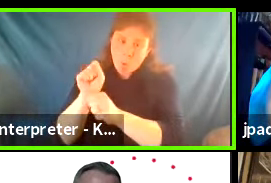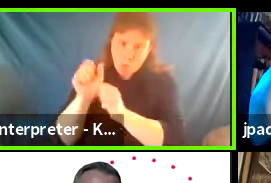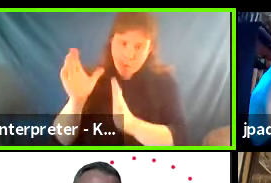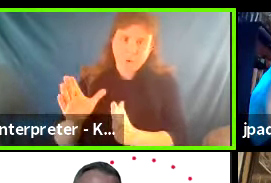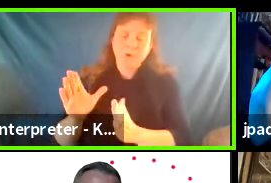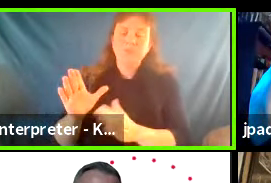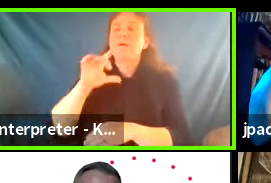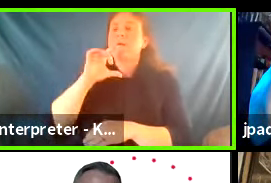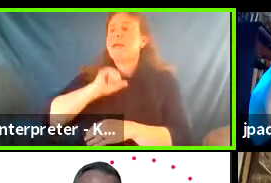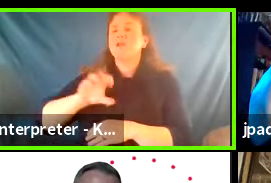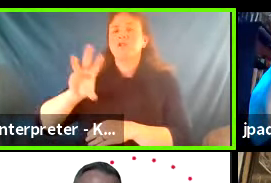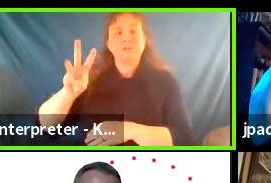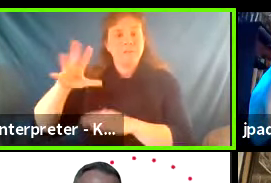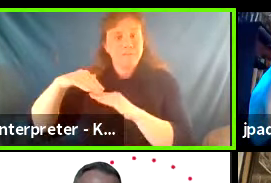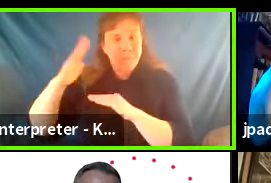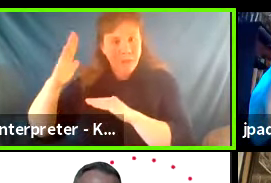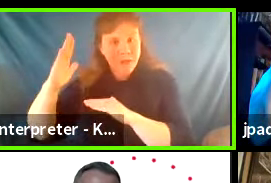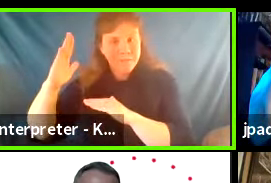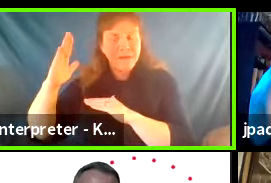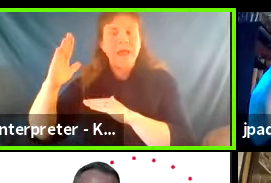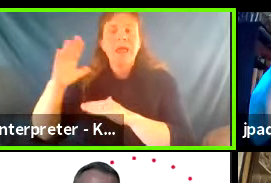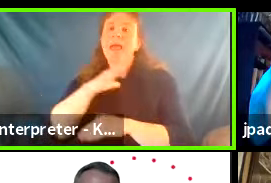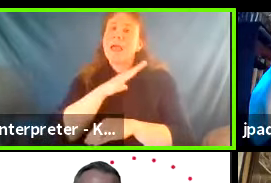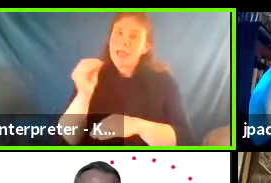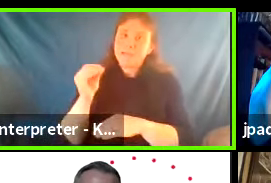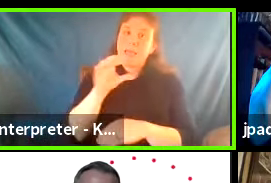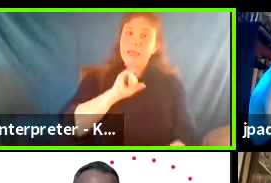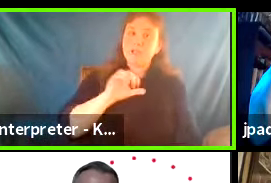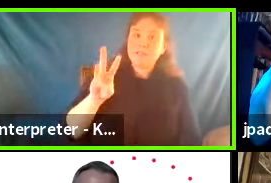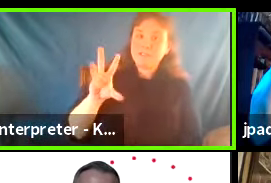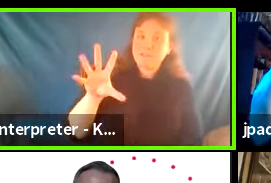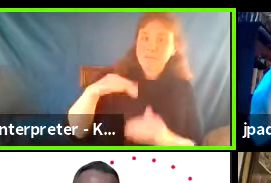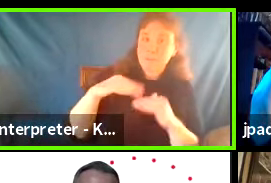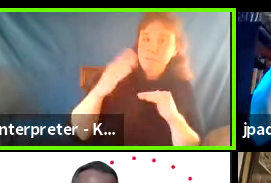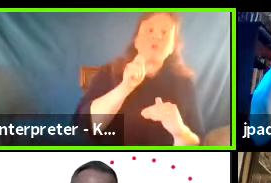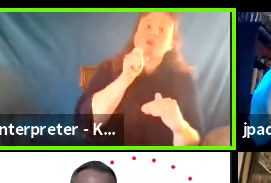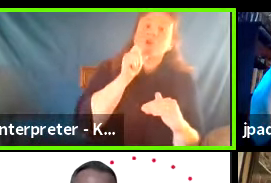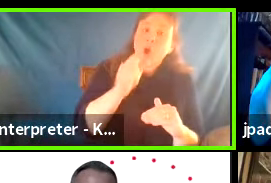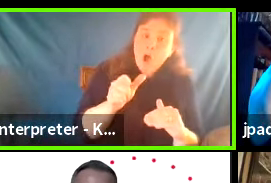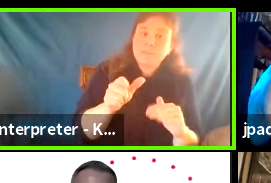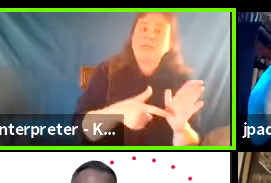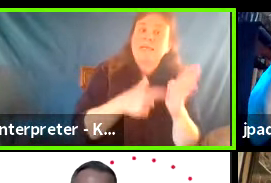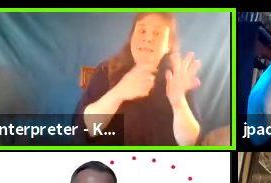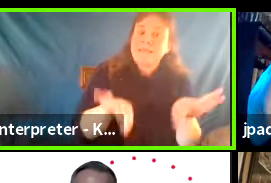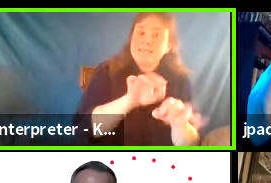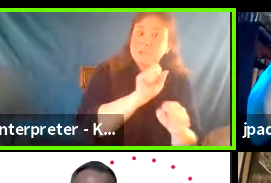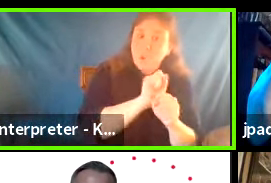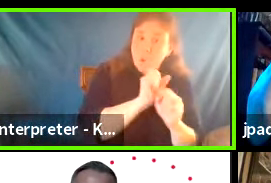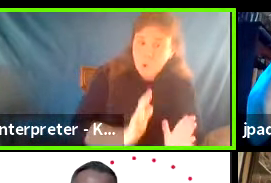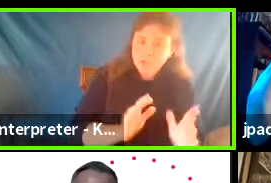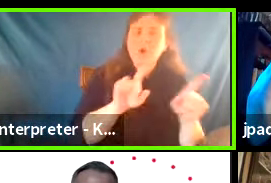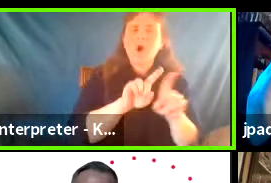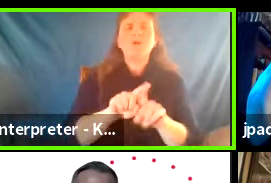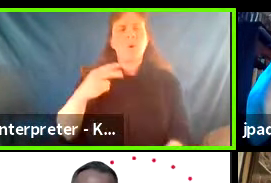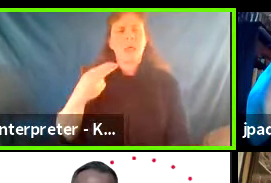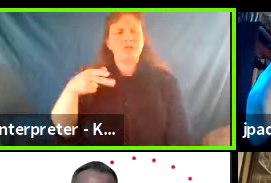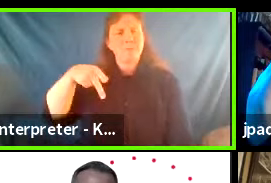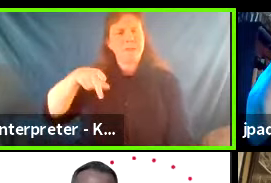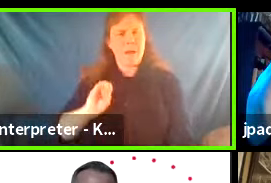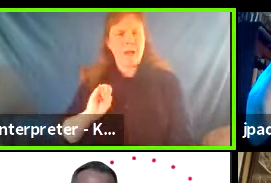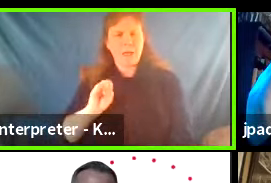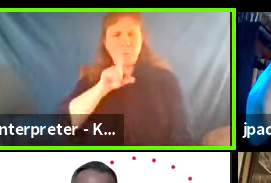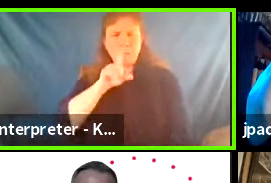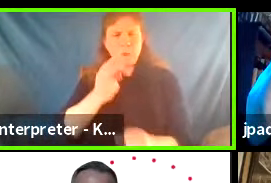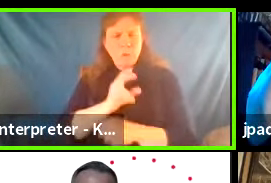over 65 who are not, and or, I think looking at HPI. So I think within, again, we have these